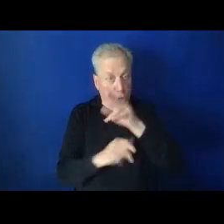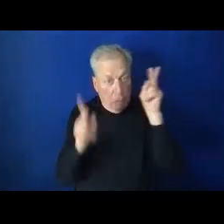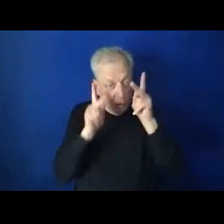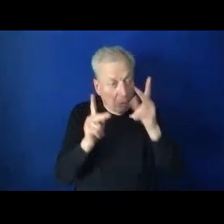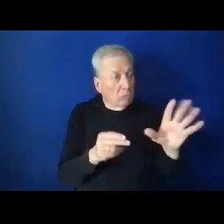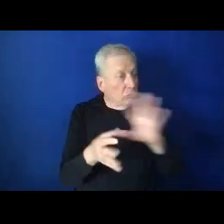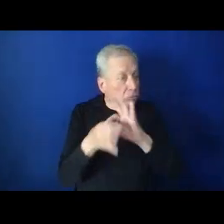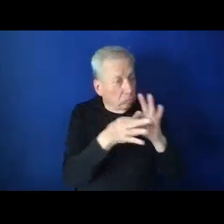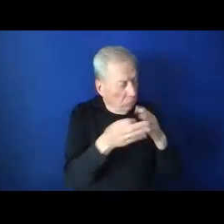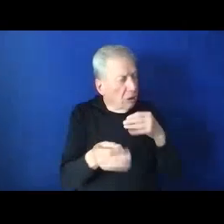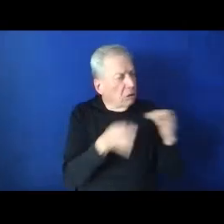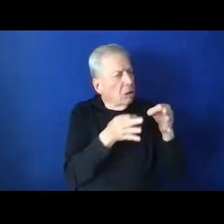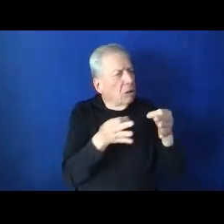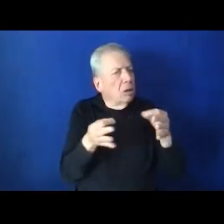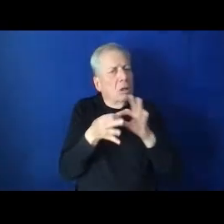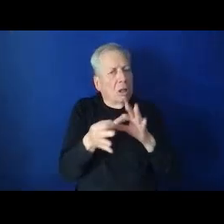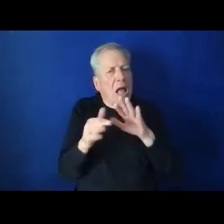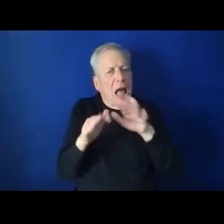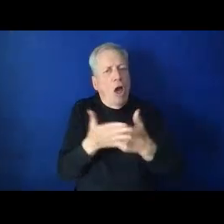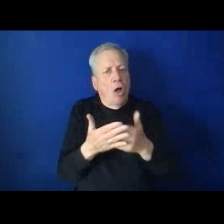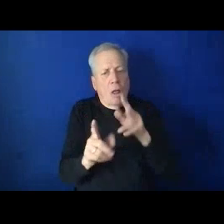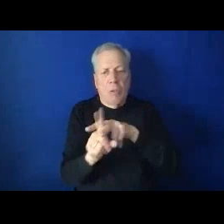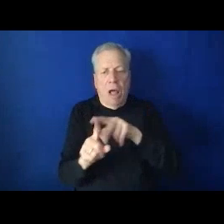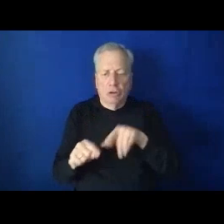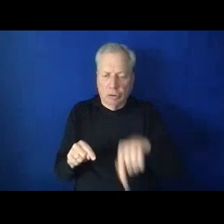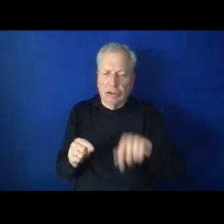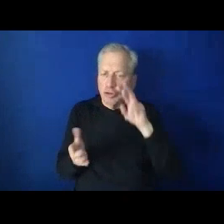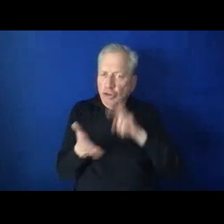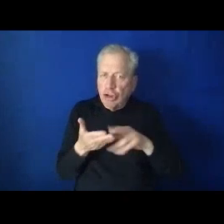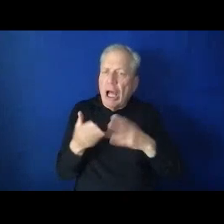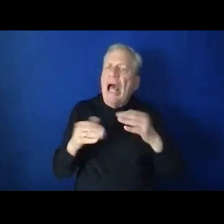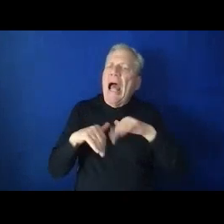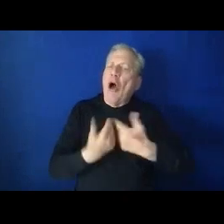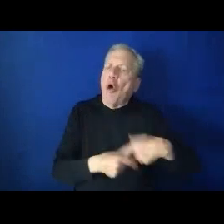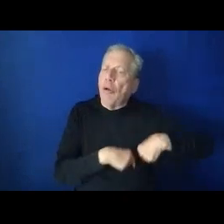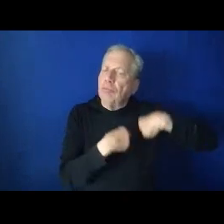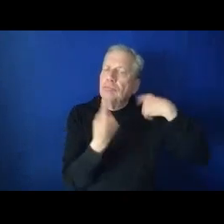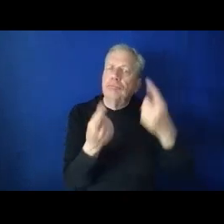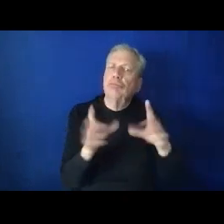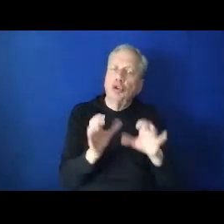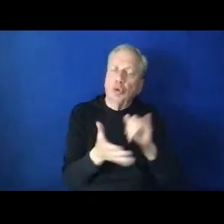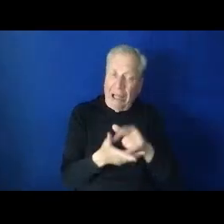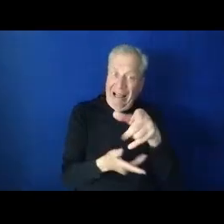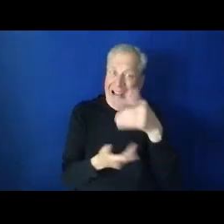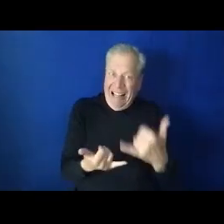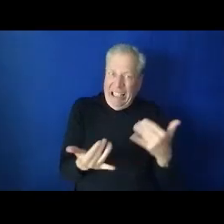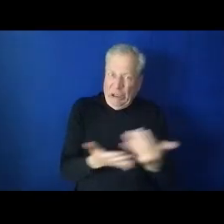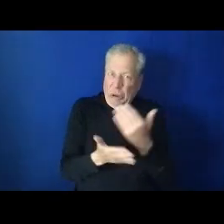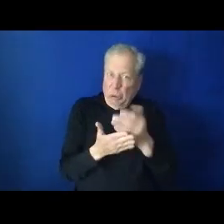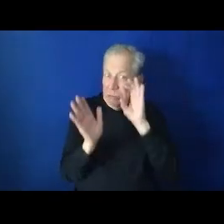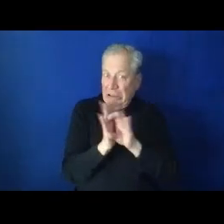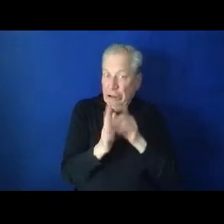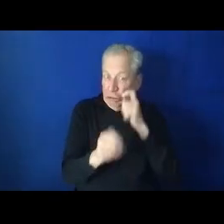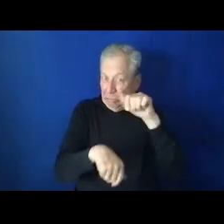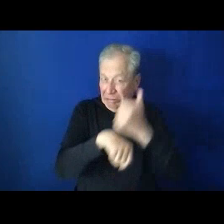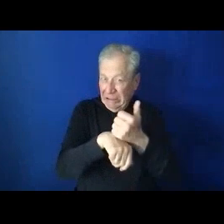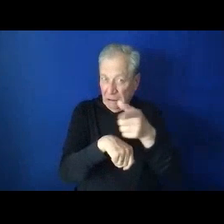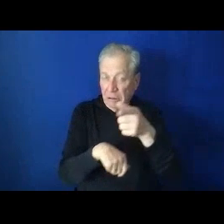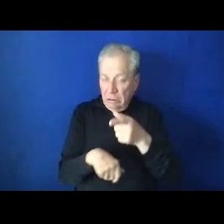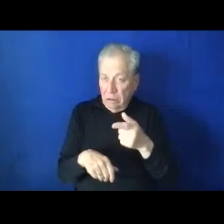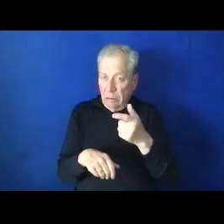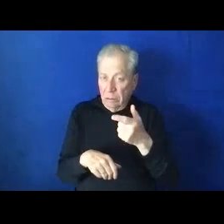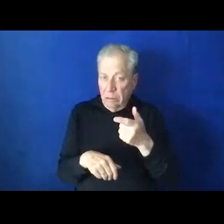we work on that research and how long it's been going on. So this is also a hot off the press graphic on the top.